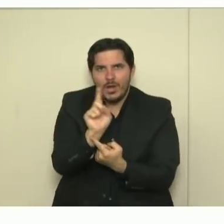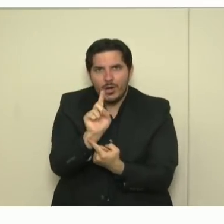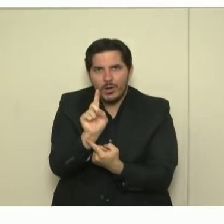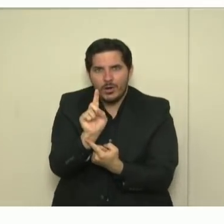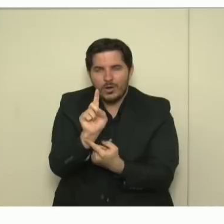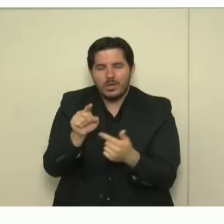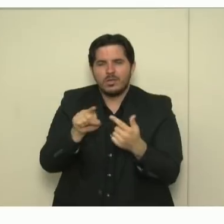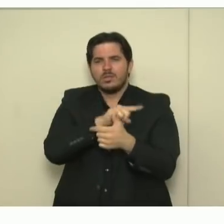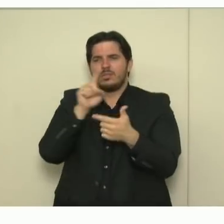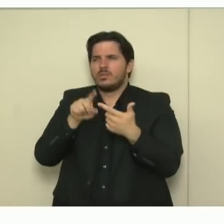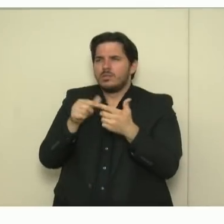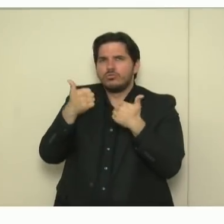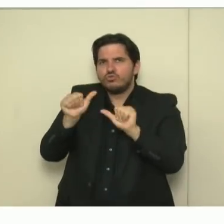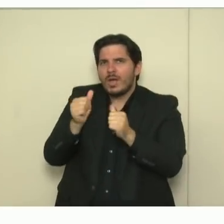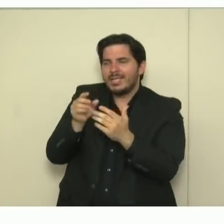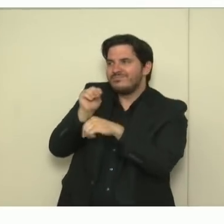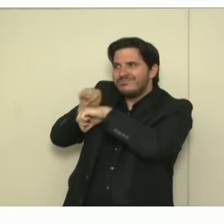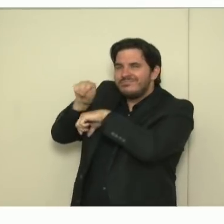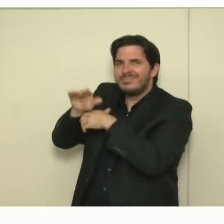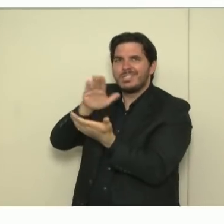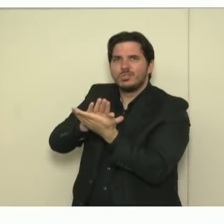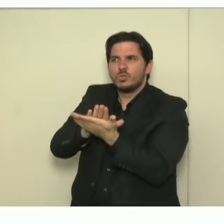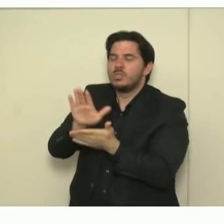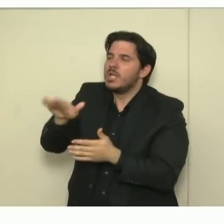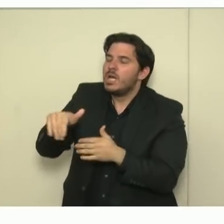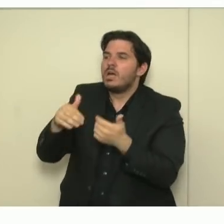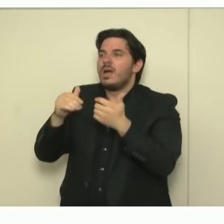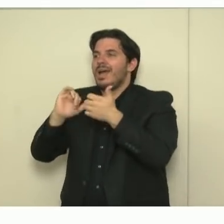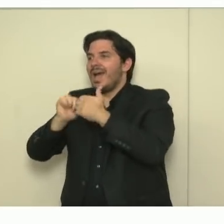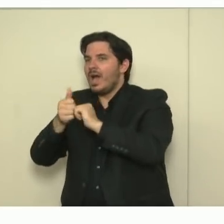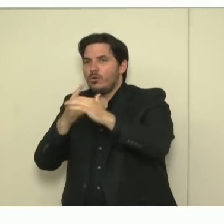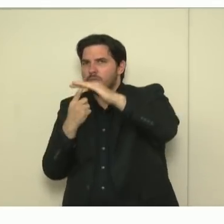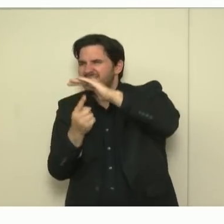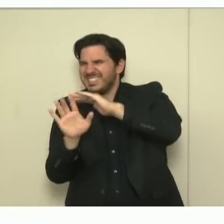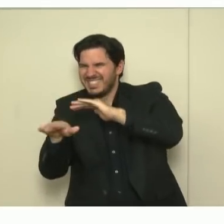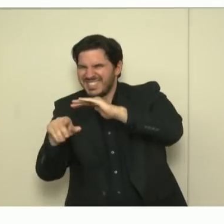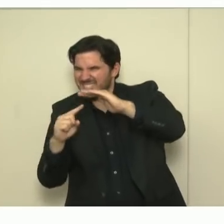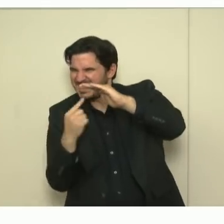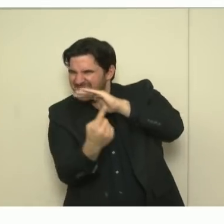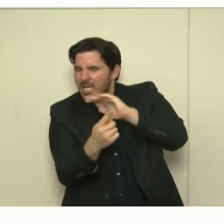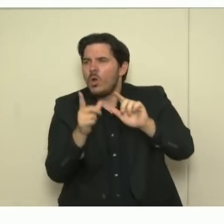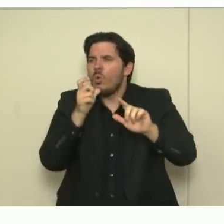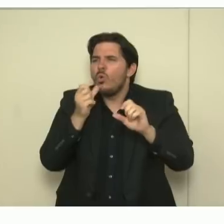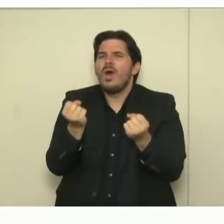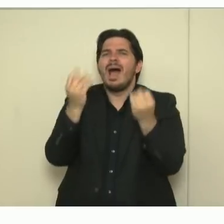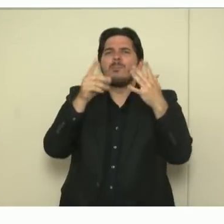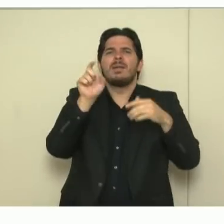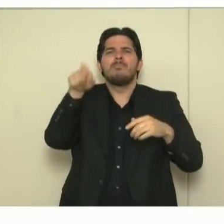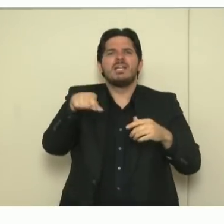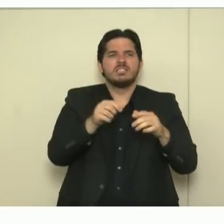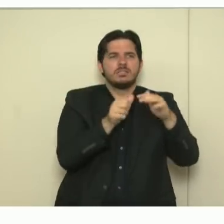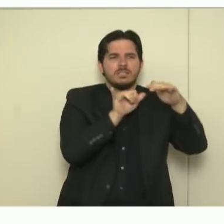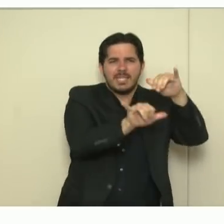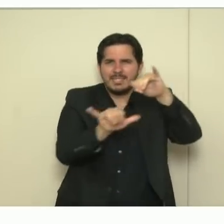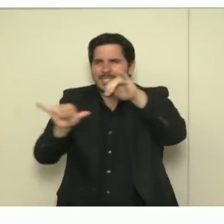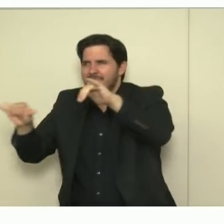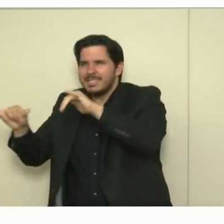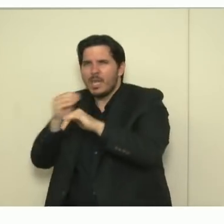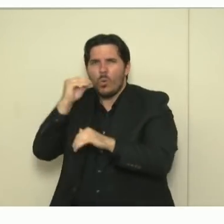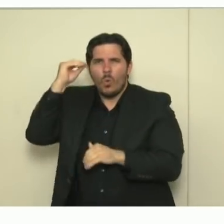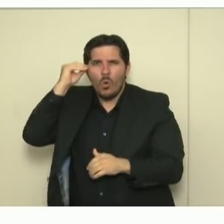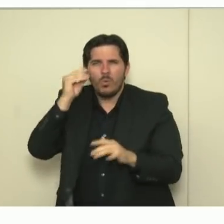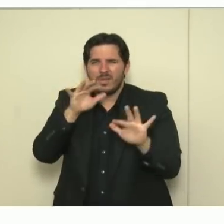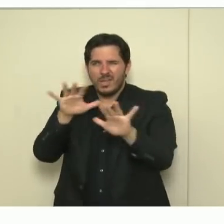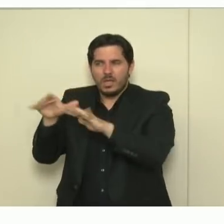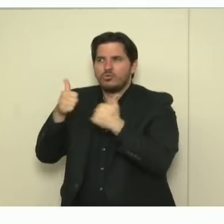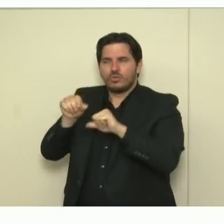on closure procedures, quarantining procedures, and cleaning procedures, and to make sure that we've taken every possible step to